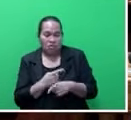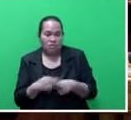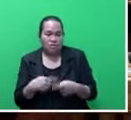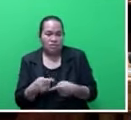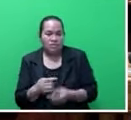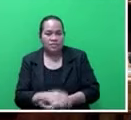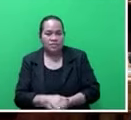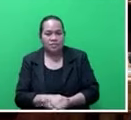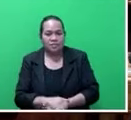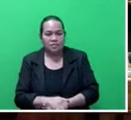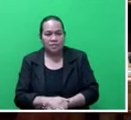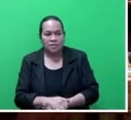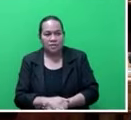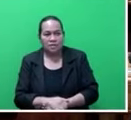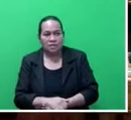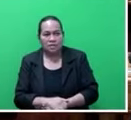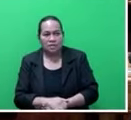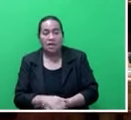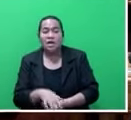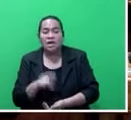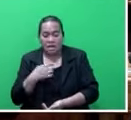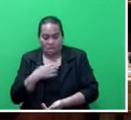he will always have that right.